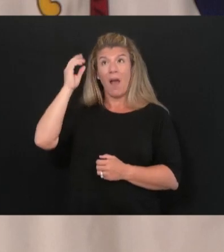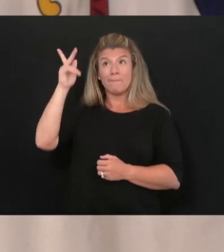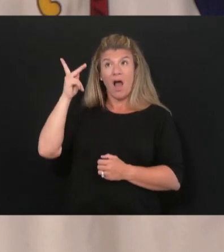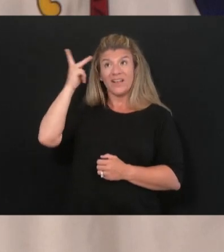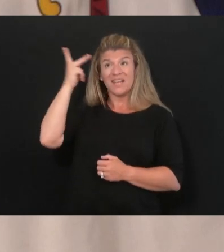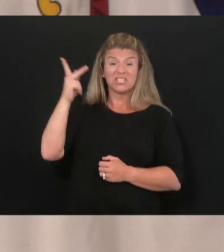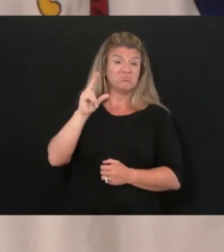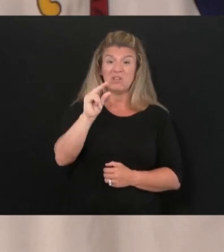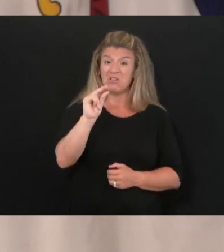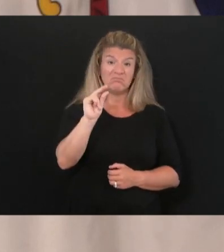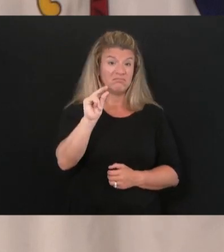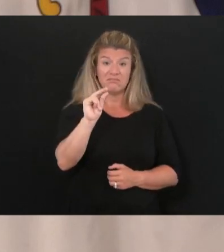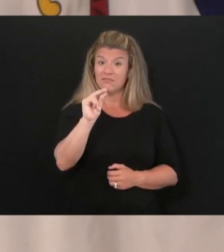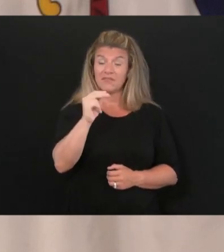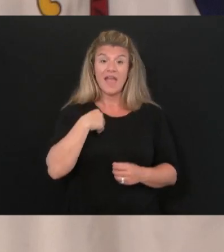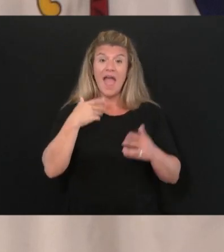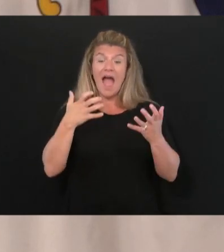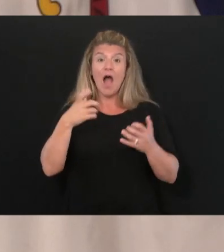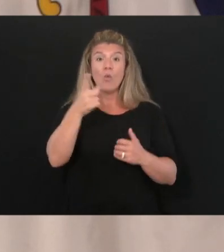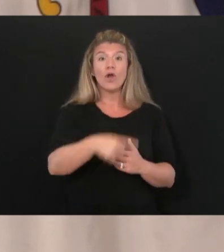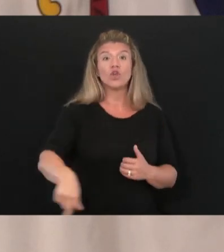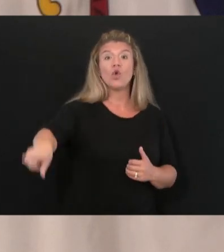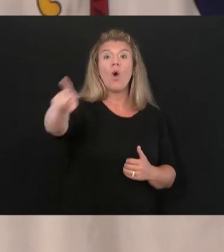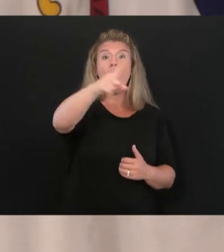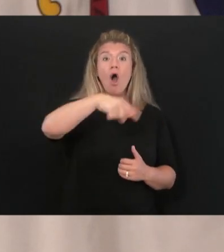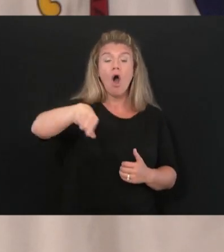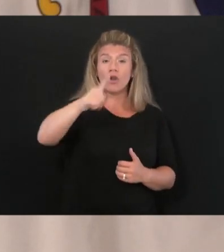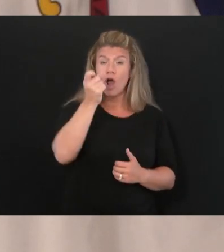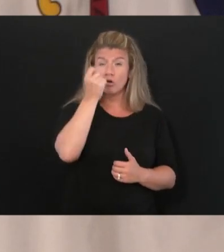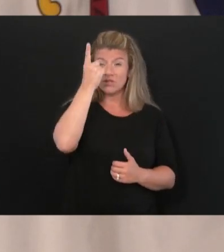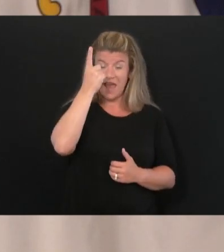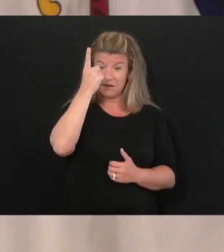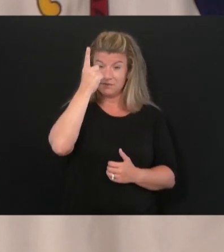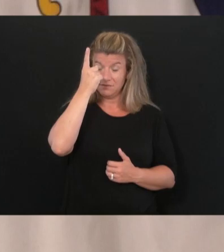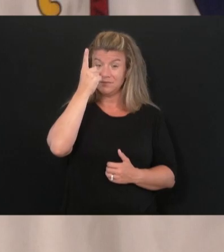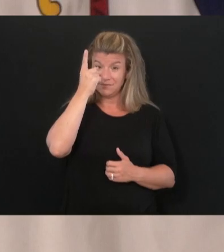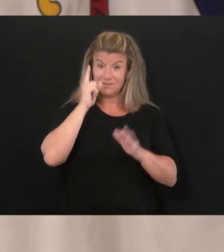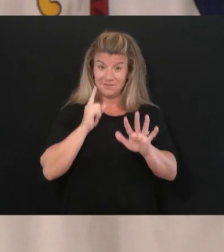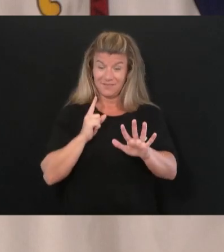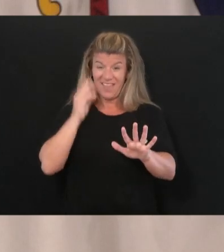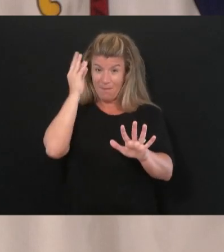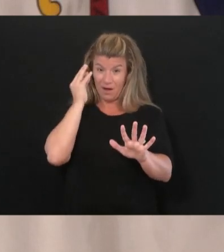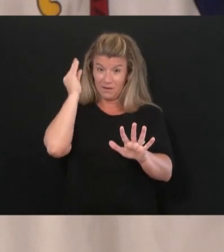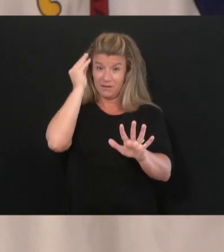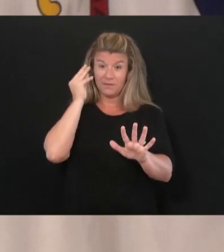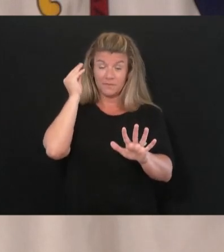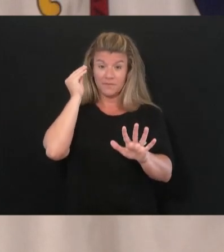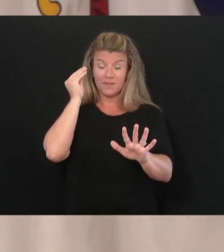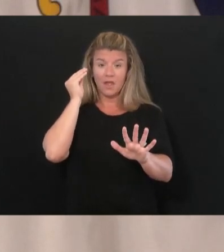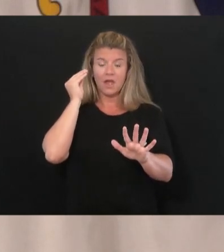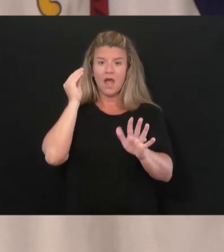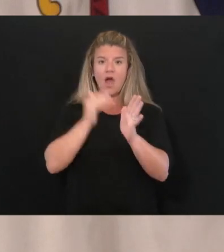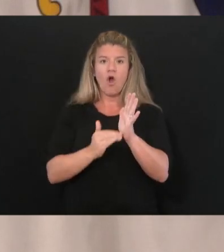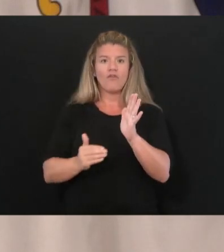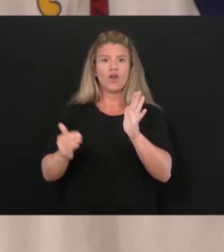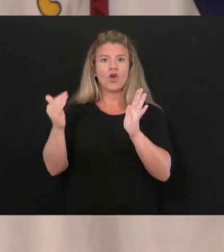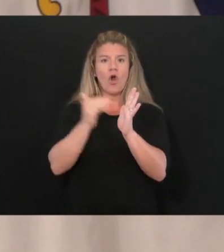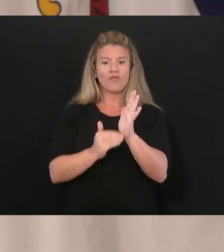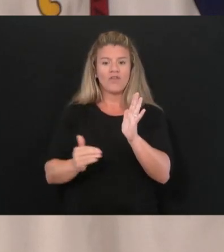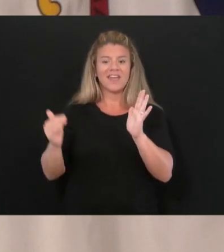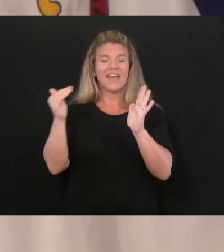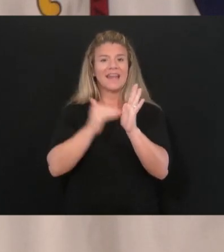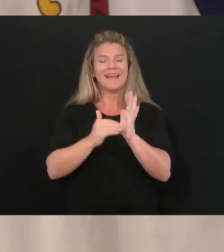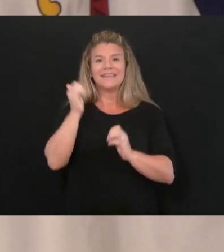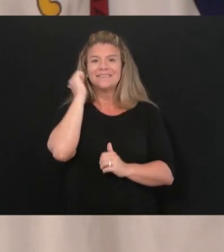everybody in this state to understand just one thing. Think about this for a second. Over and over, day after